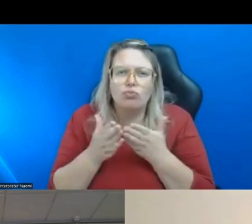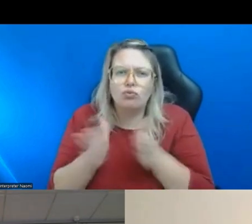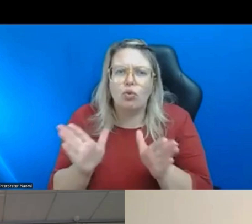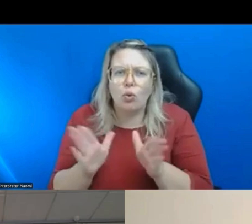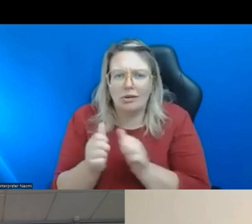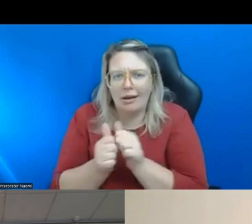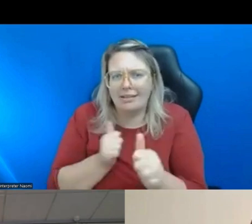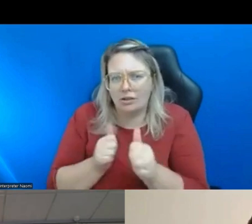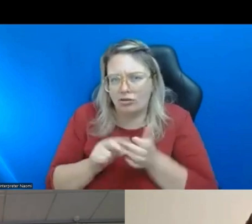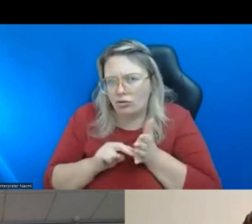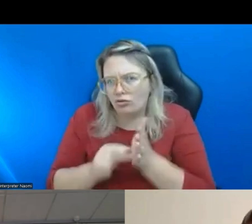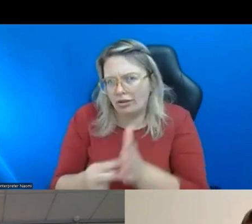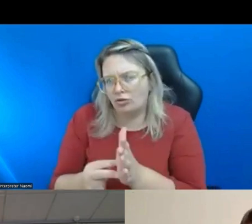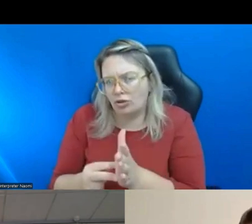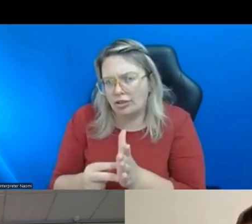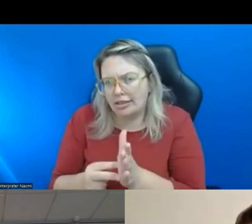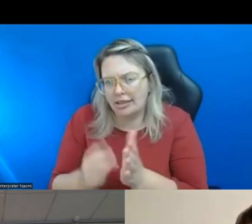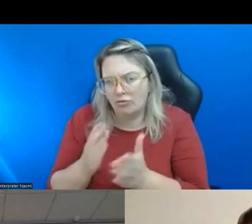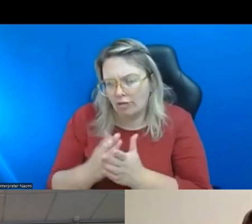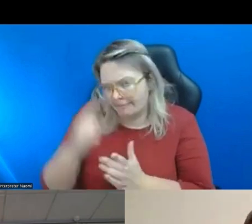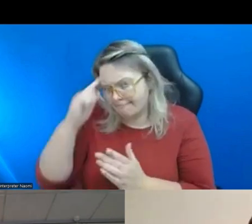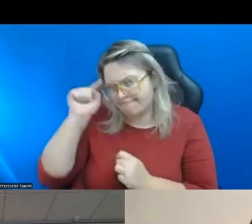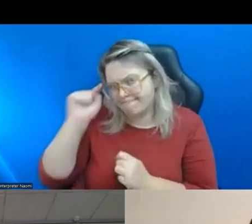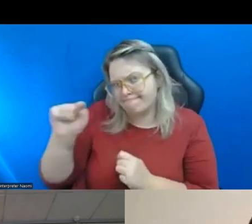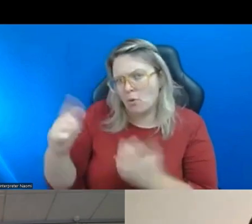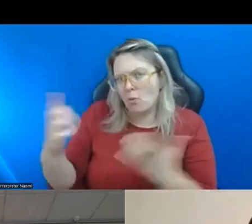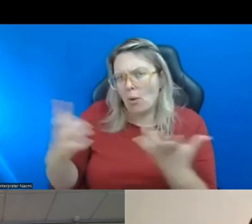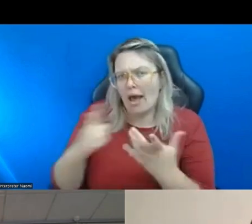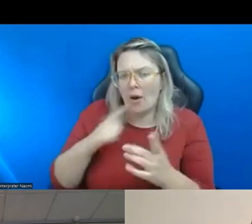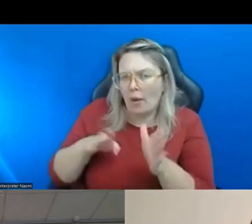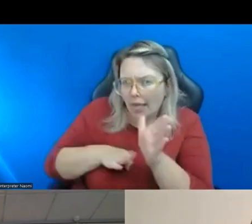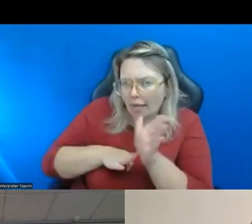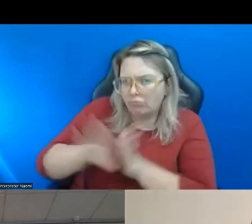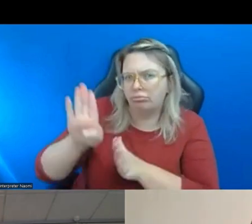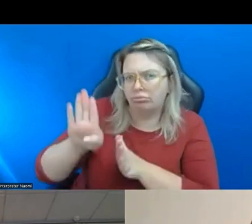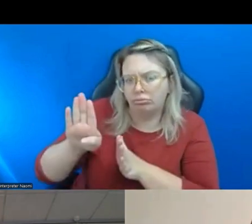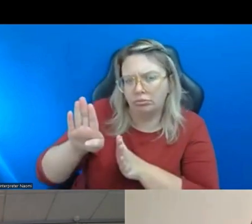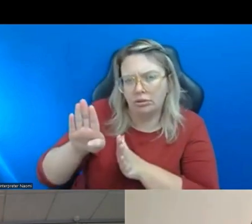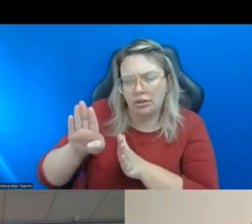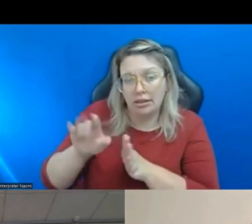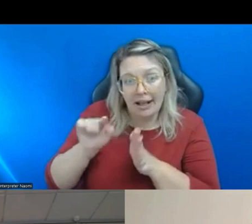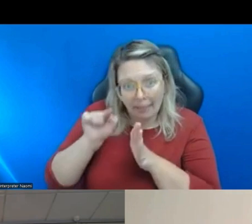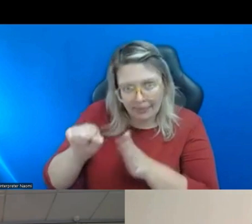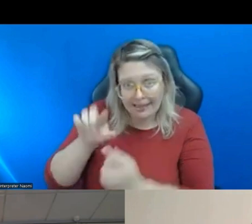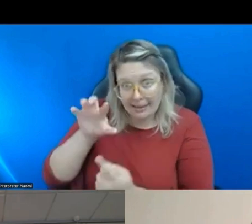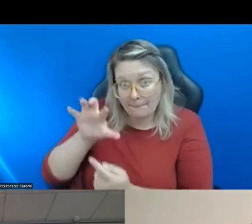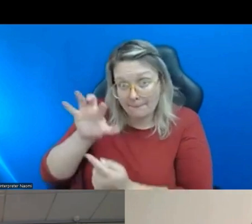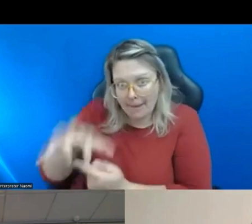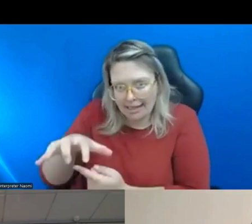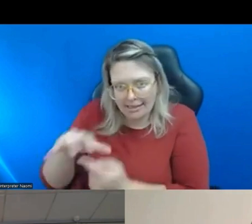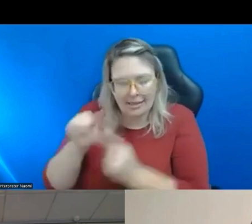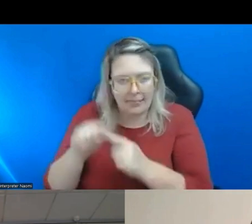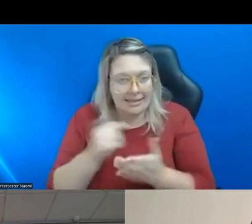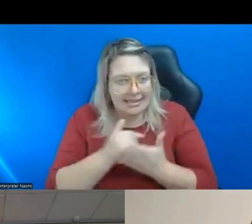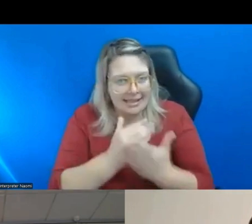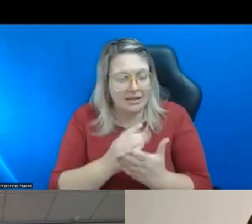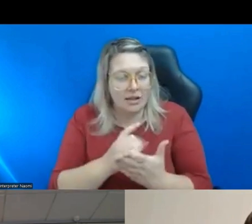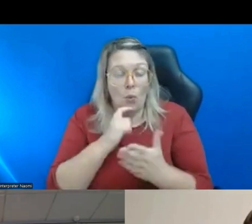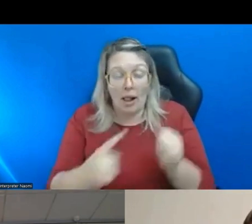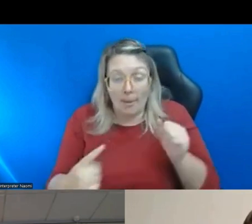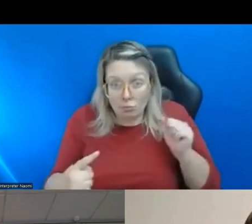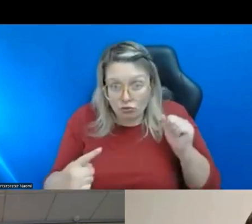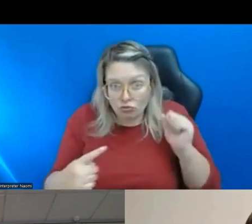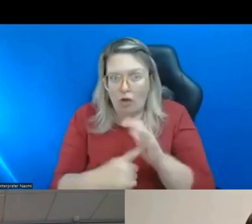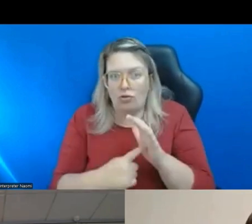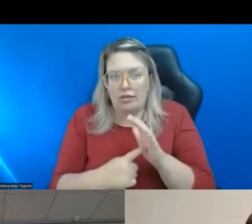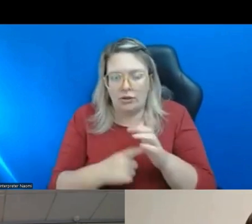about picking winners. It's about saying these are the places and these are the sectors which will be prioritised to drive growth.